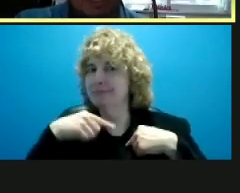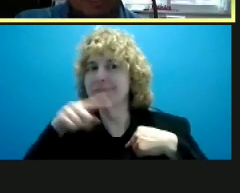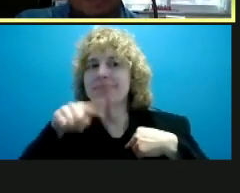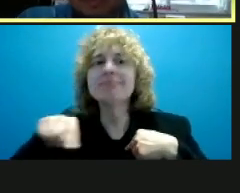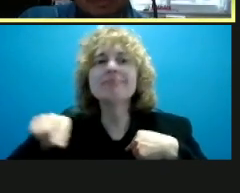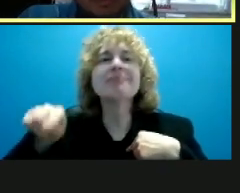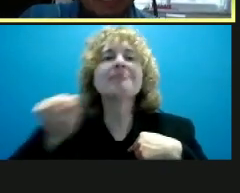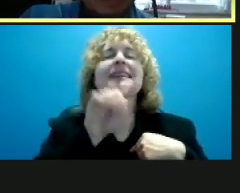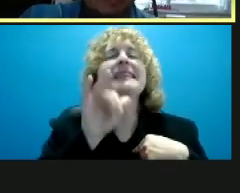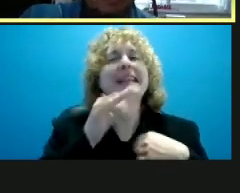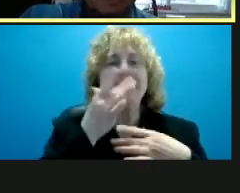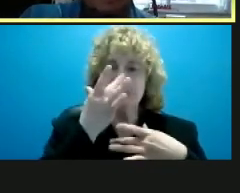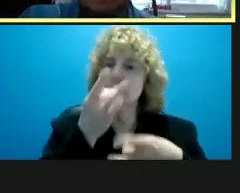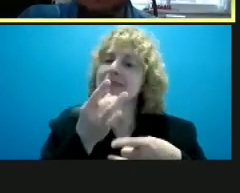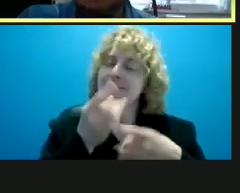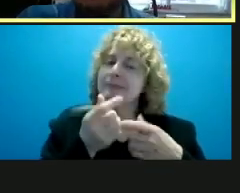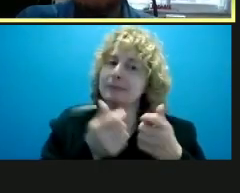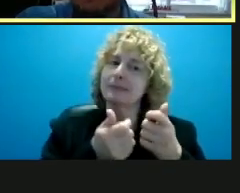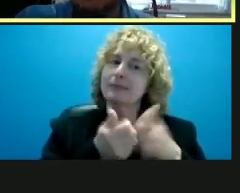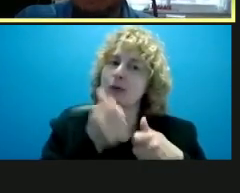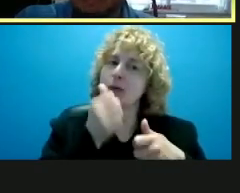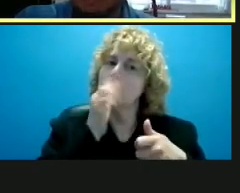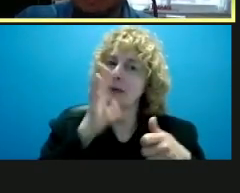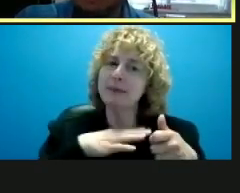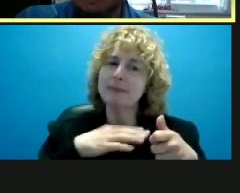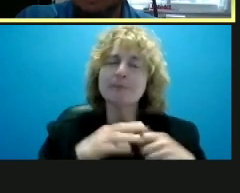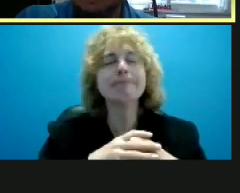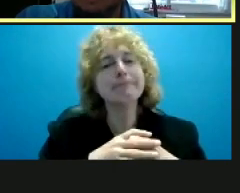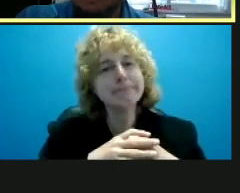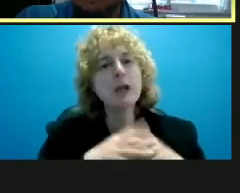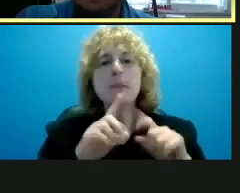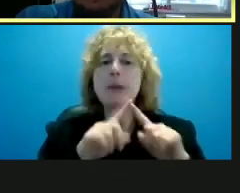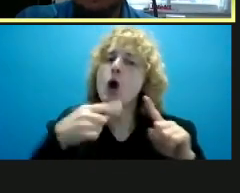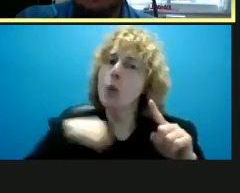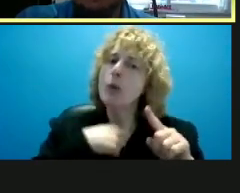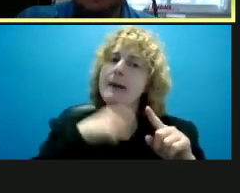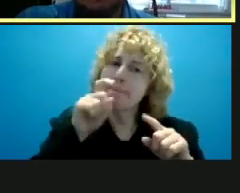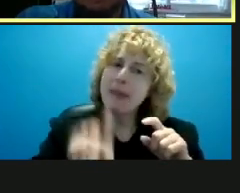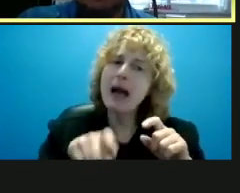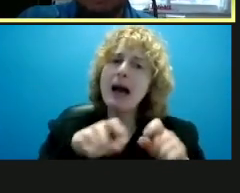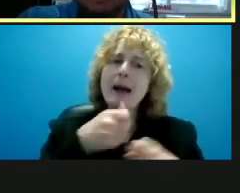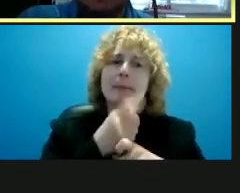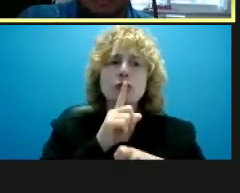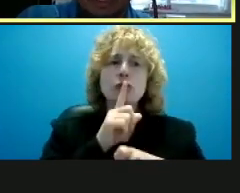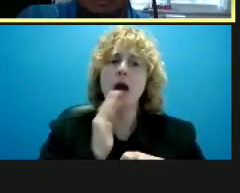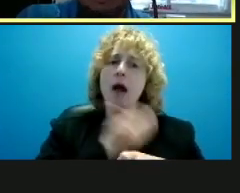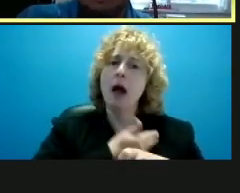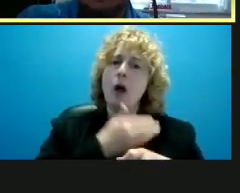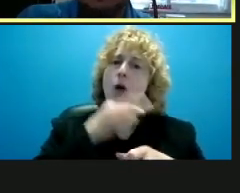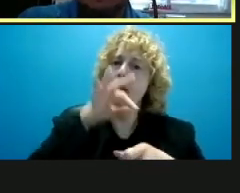We really need to make sure that our vote counts. And to make sure that our